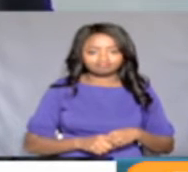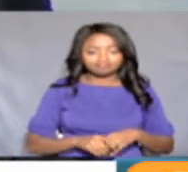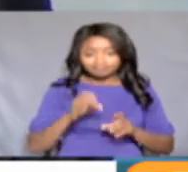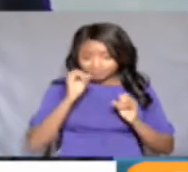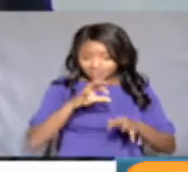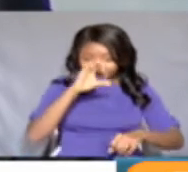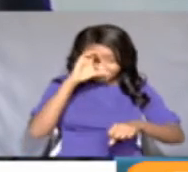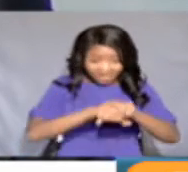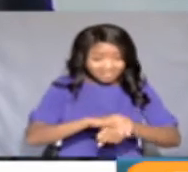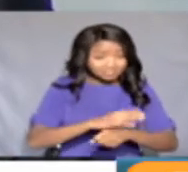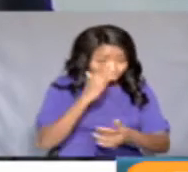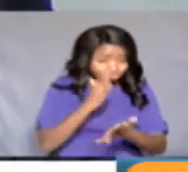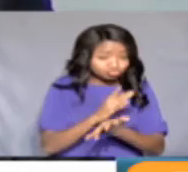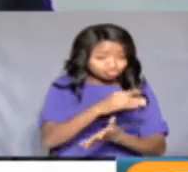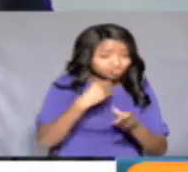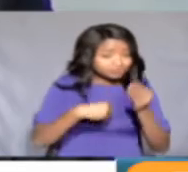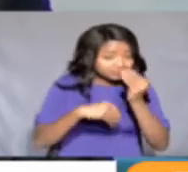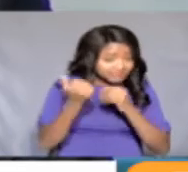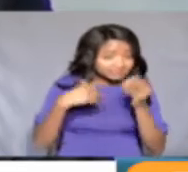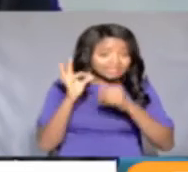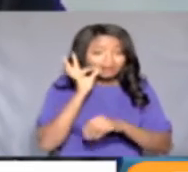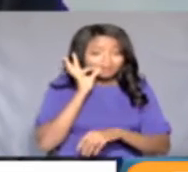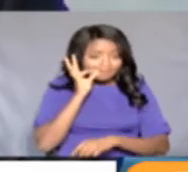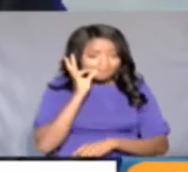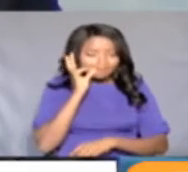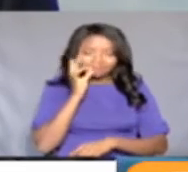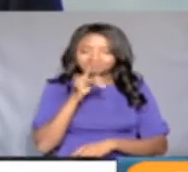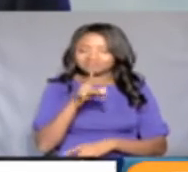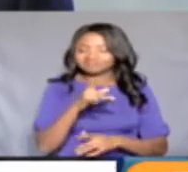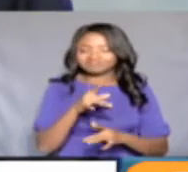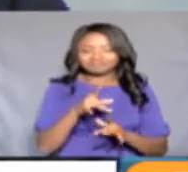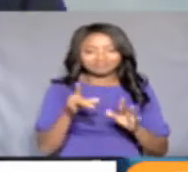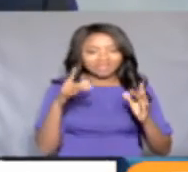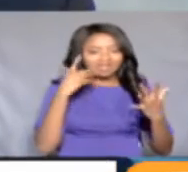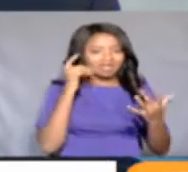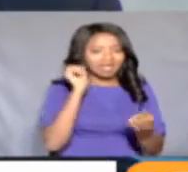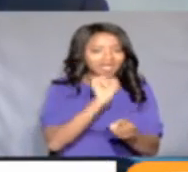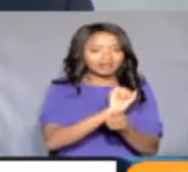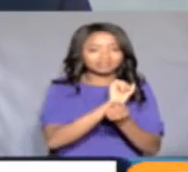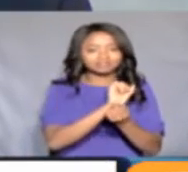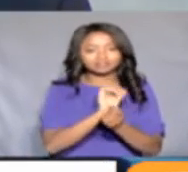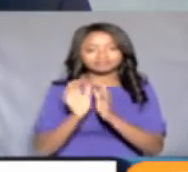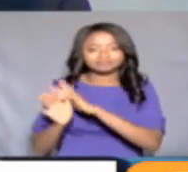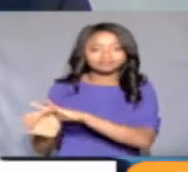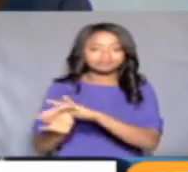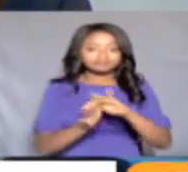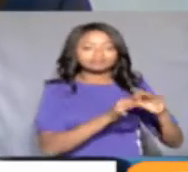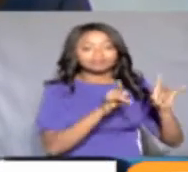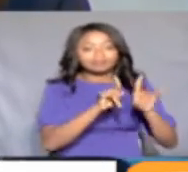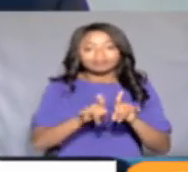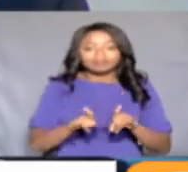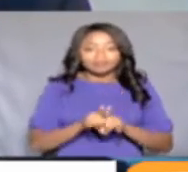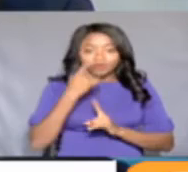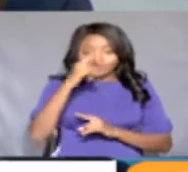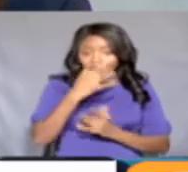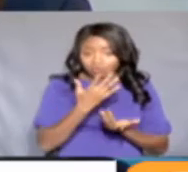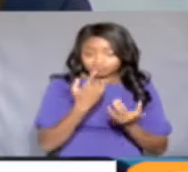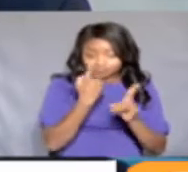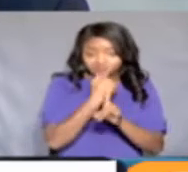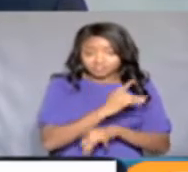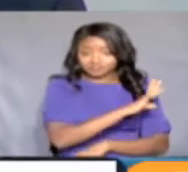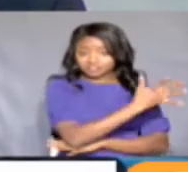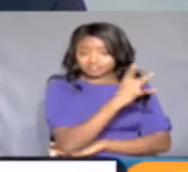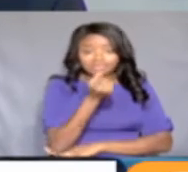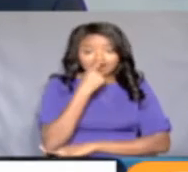they're found there, that is the narcotics law. Another thing, okay, and briefly, for please. For the products, herbal products, they have to